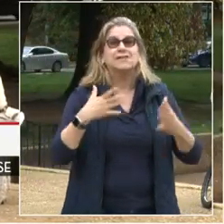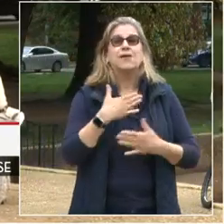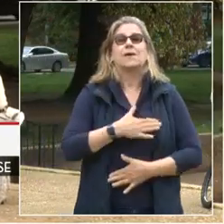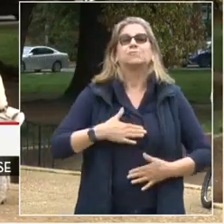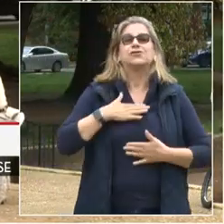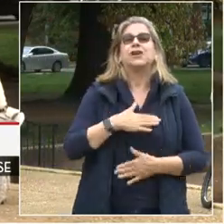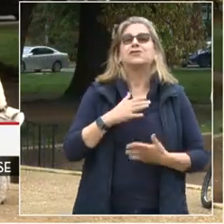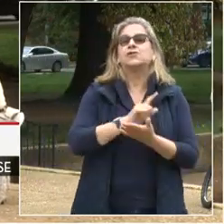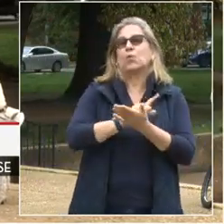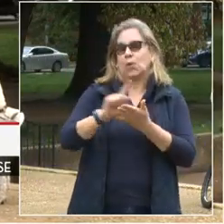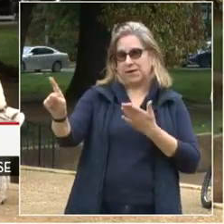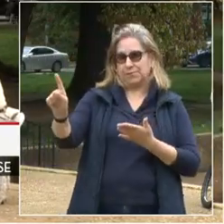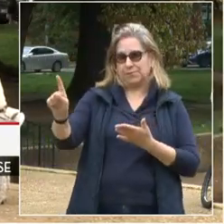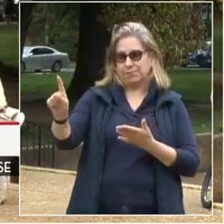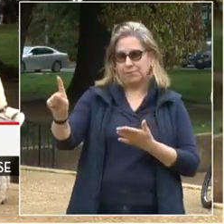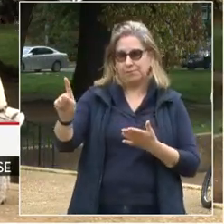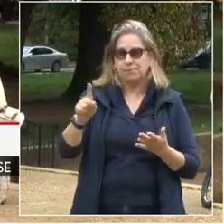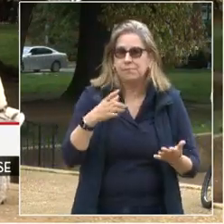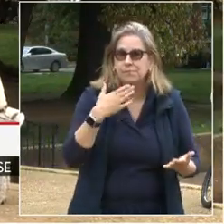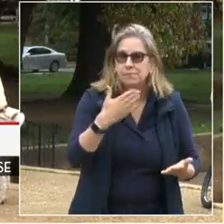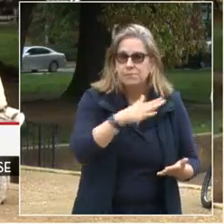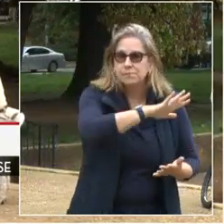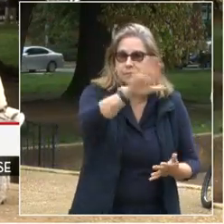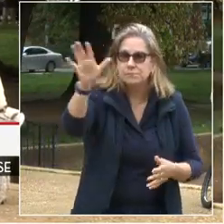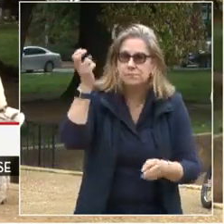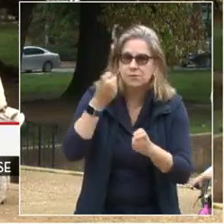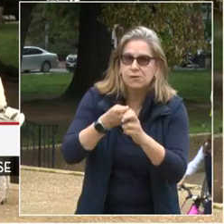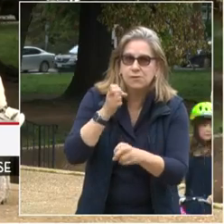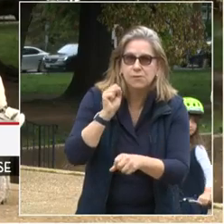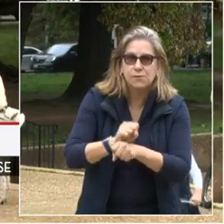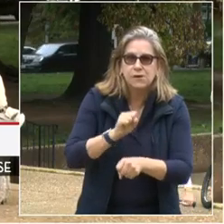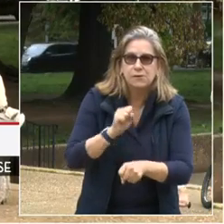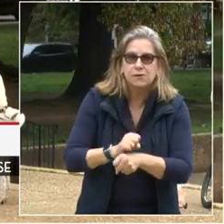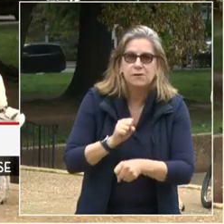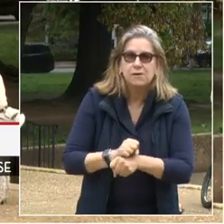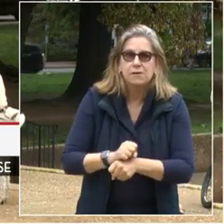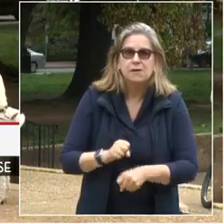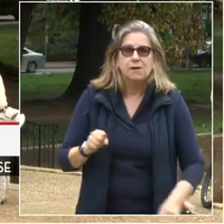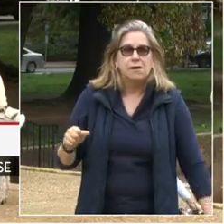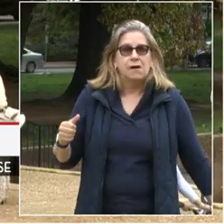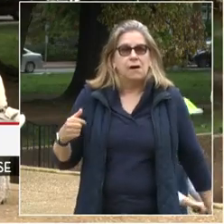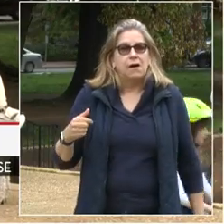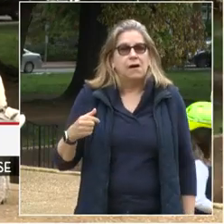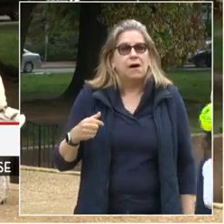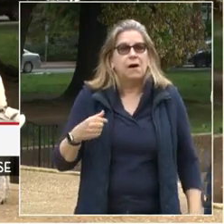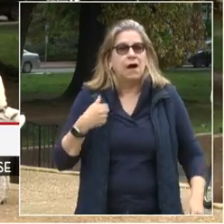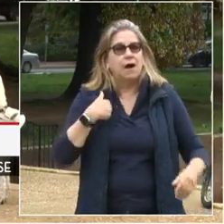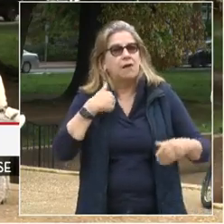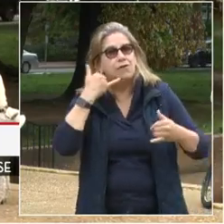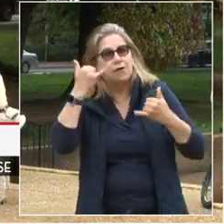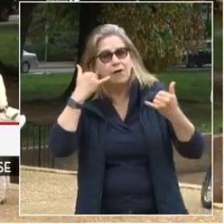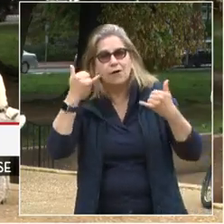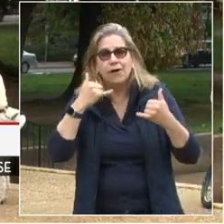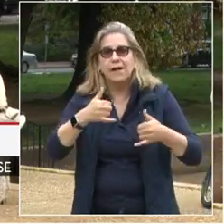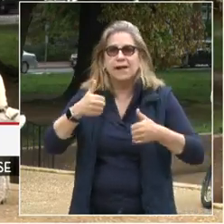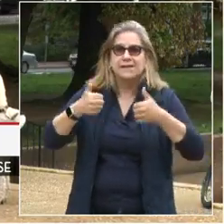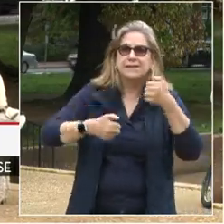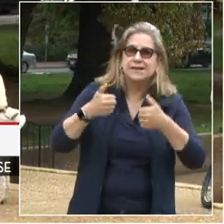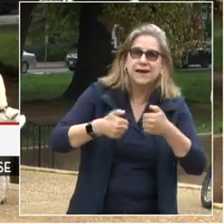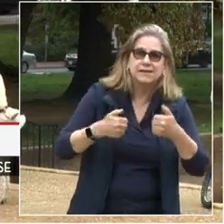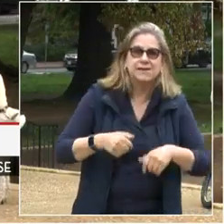Appreciation Week. So just give a call, a text, a hello to your teachers to say thank you for being